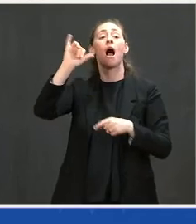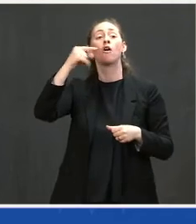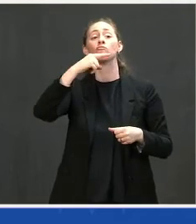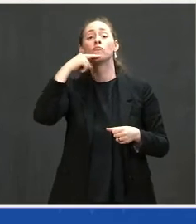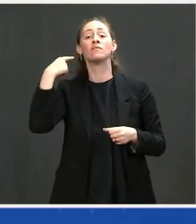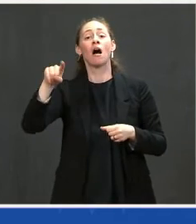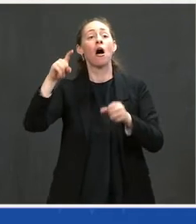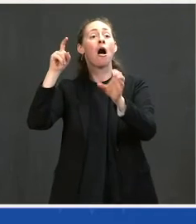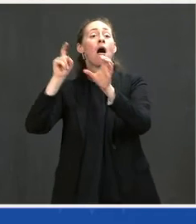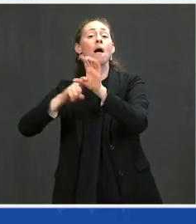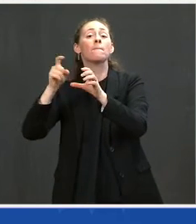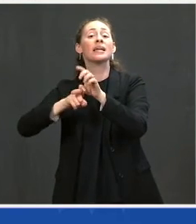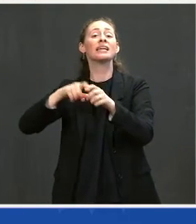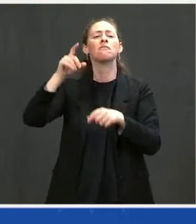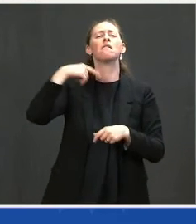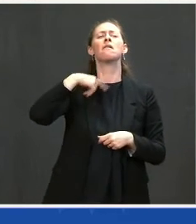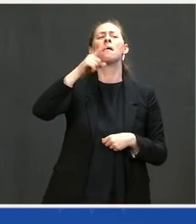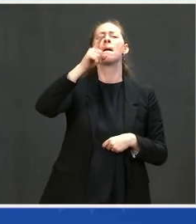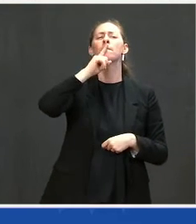an autocracy.